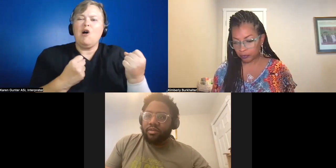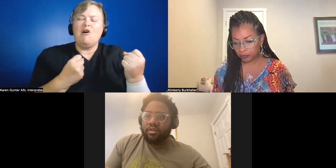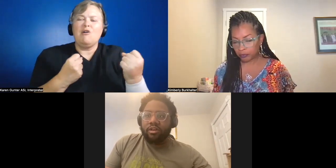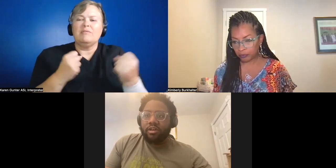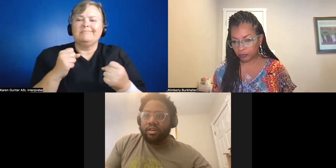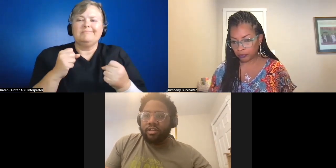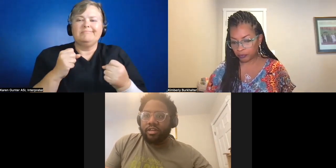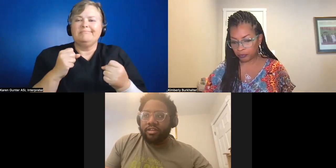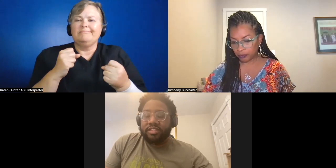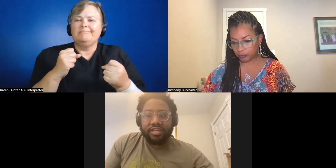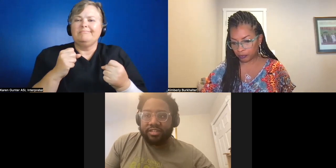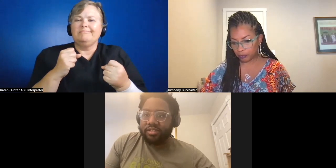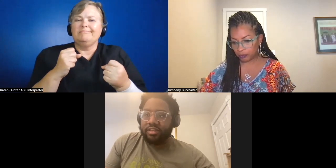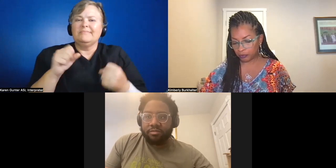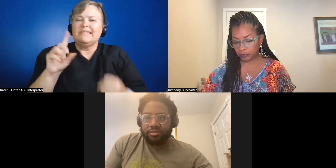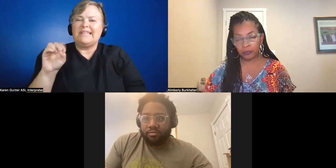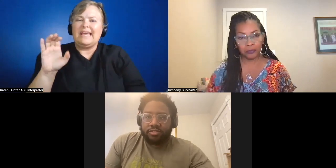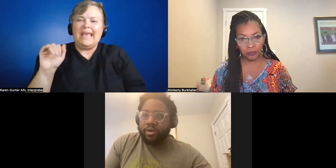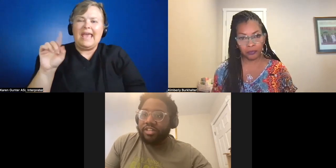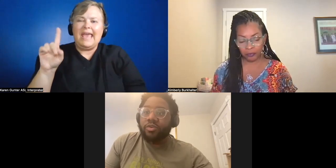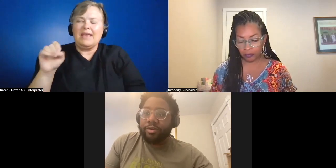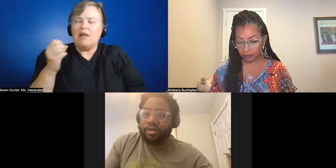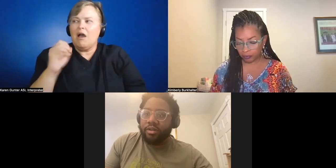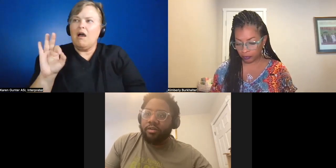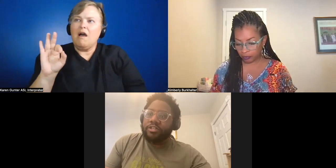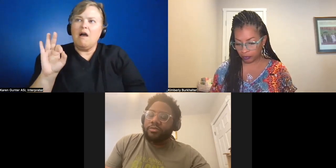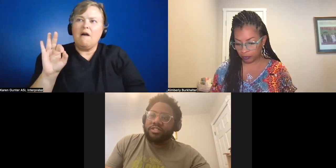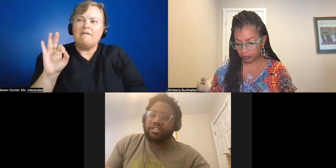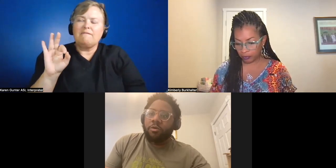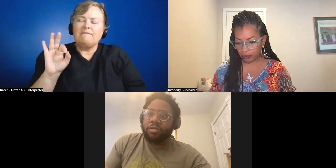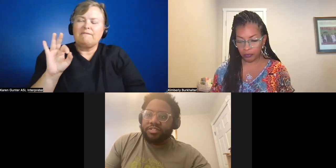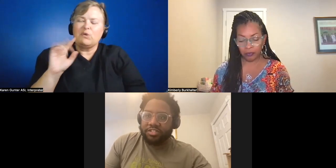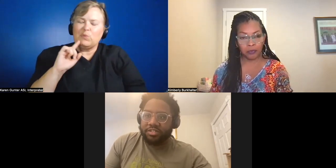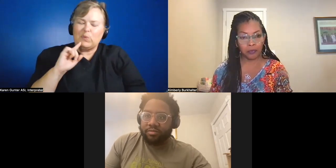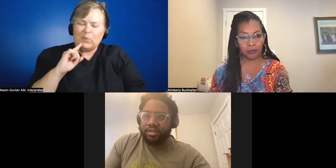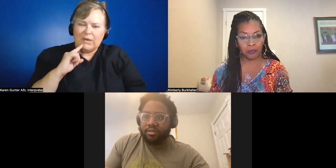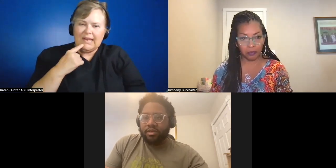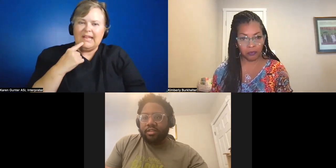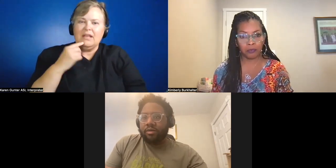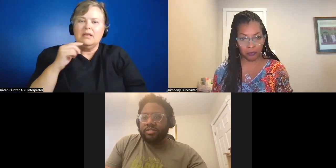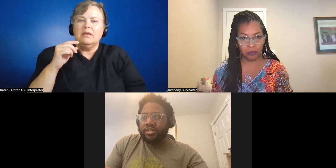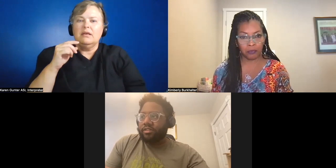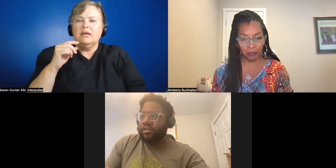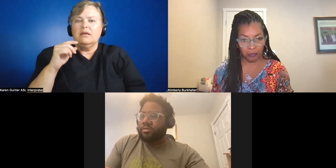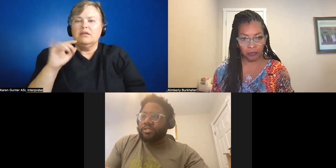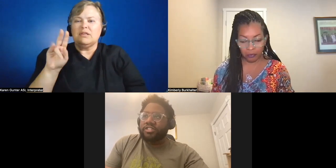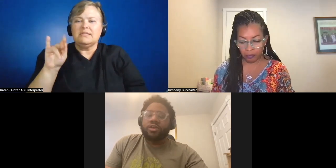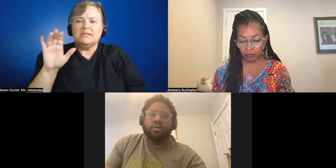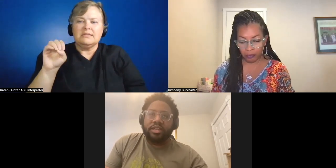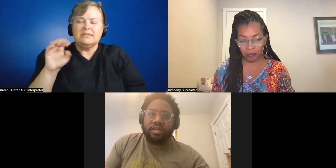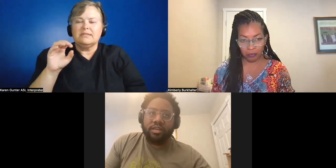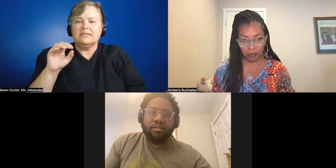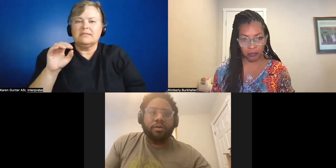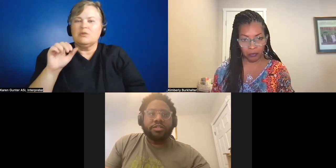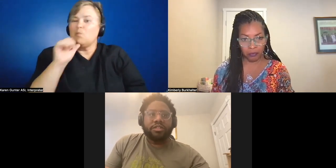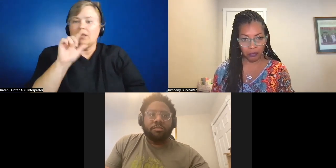of intense and somewhat historic racial justice mobilization, right? That wasn't, just